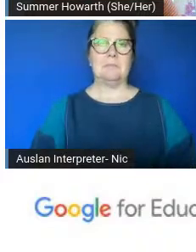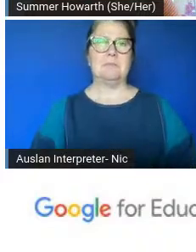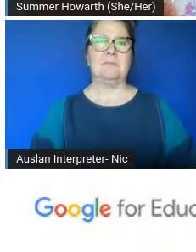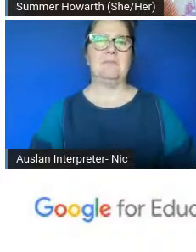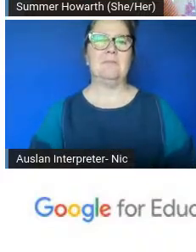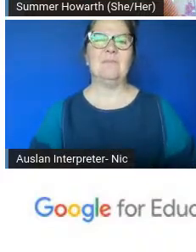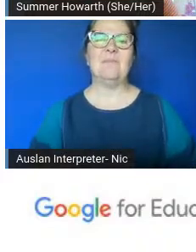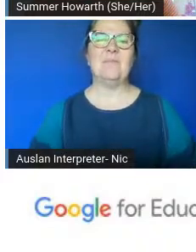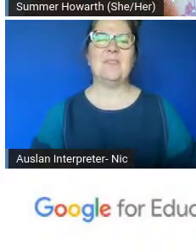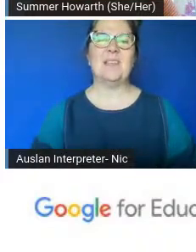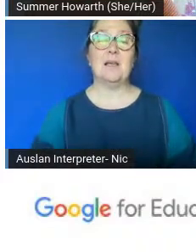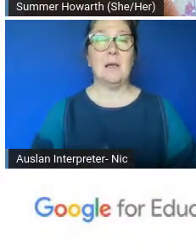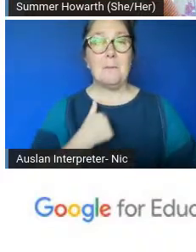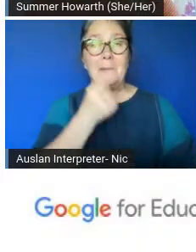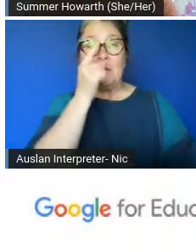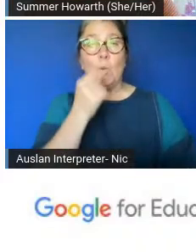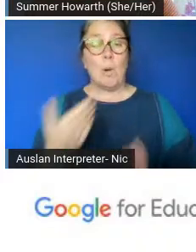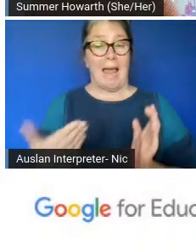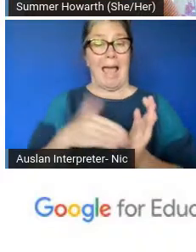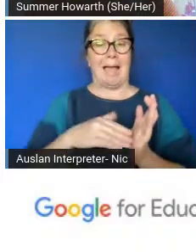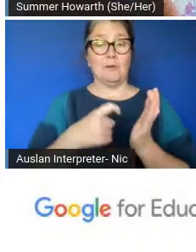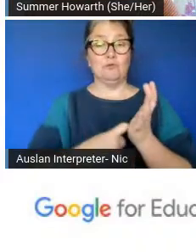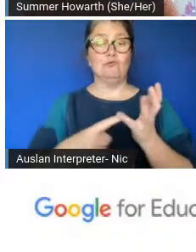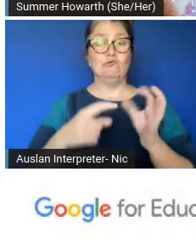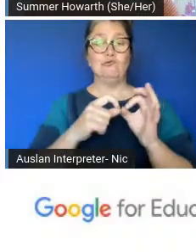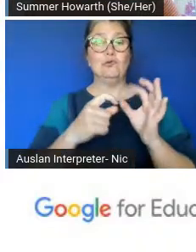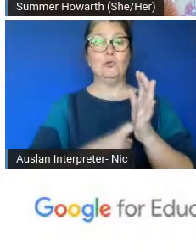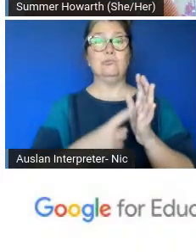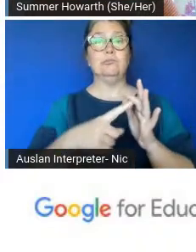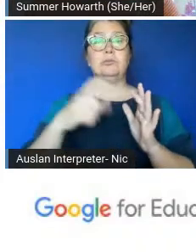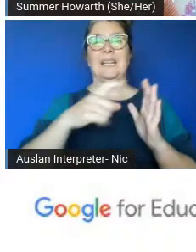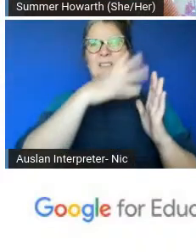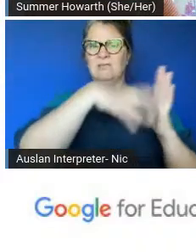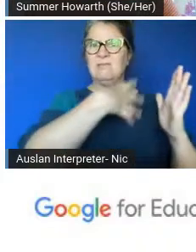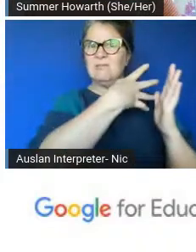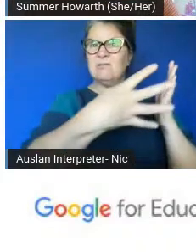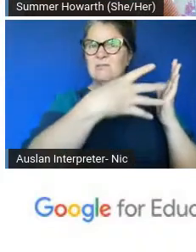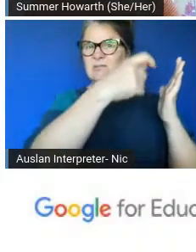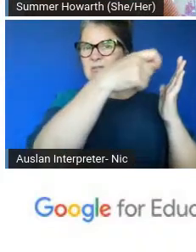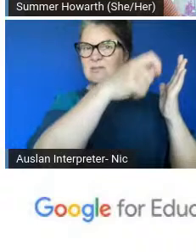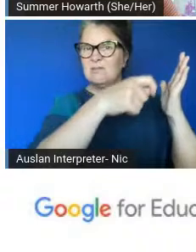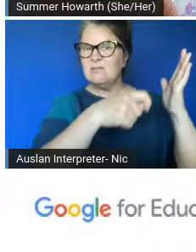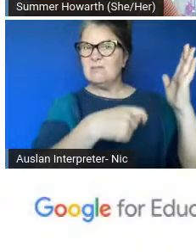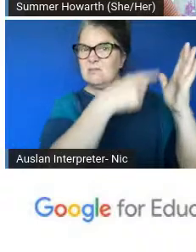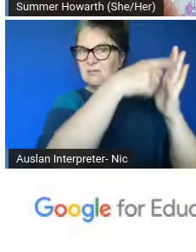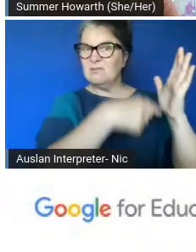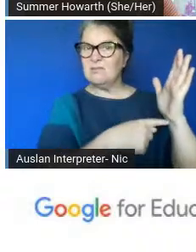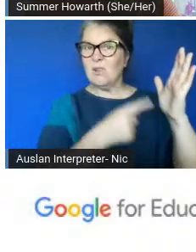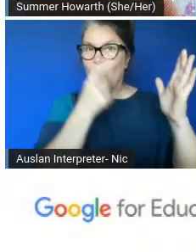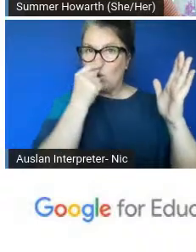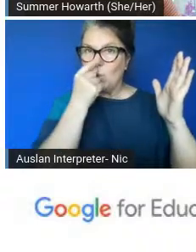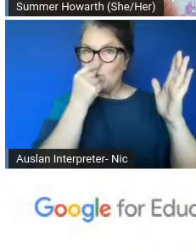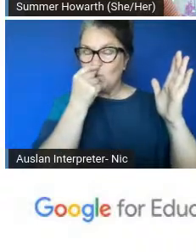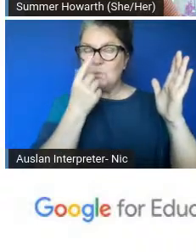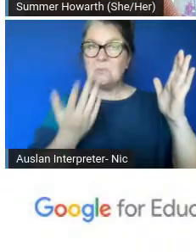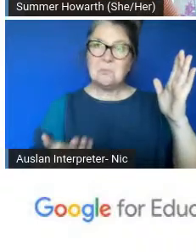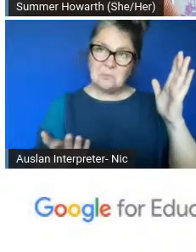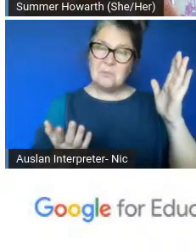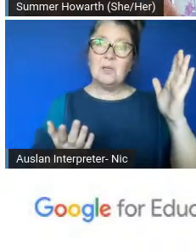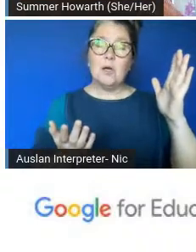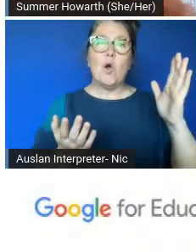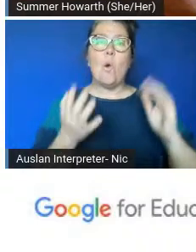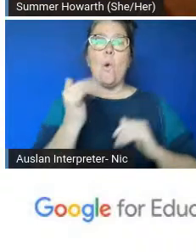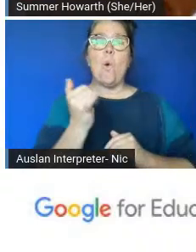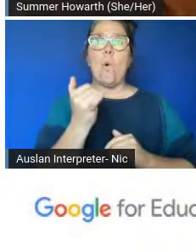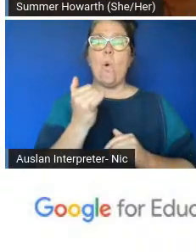And I could add a rubric, and I could, and this is very cool on Workspace Plus. So the kind of there's an edition